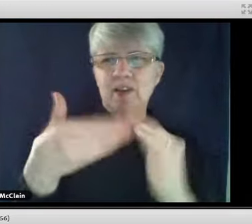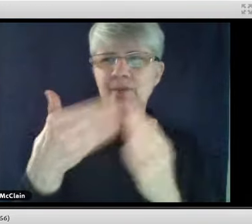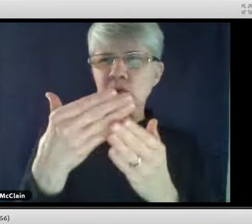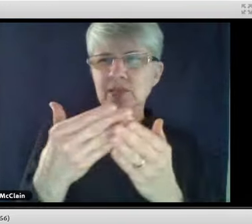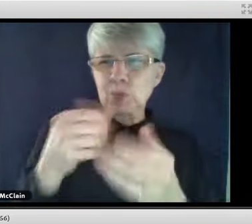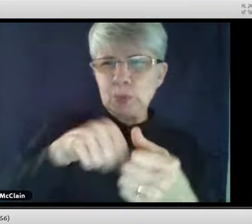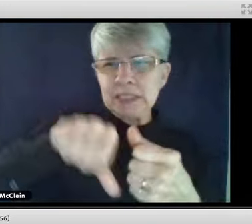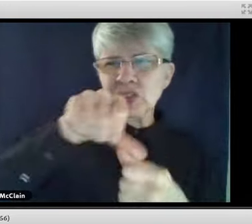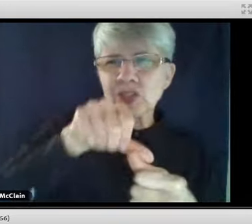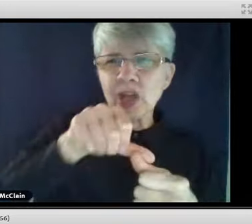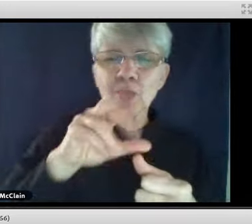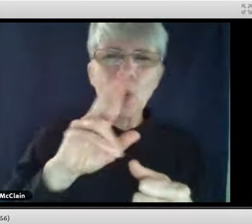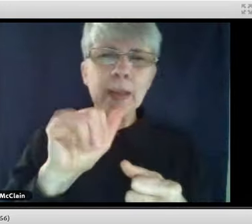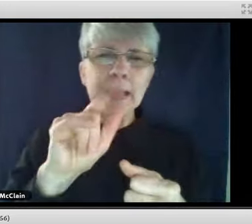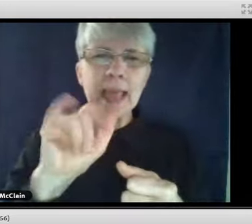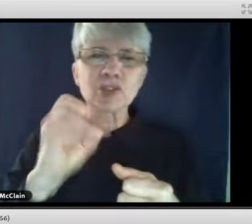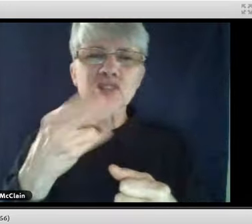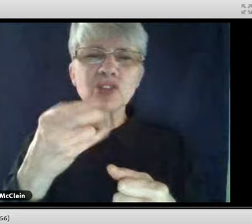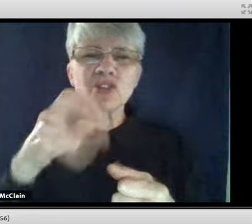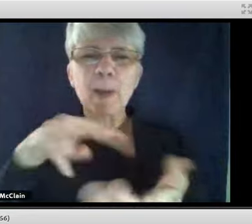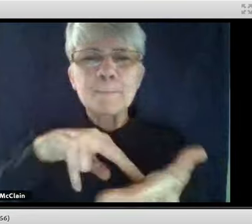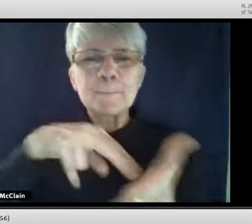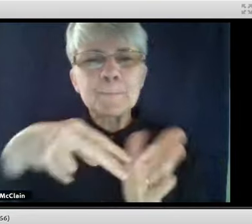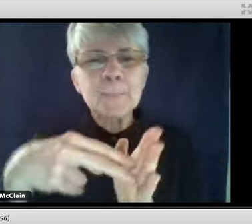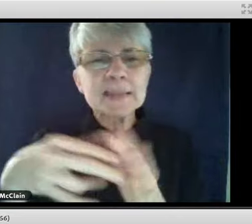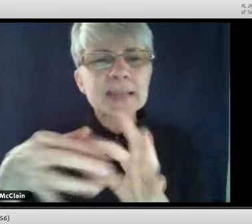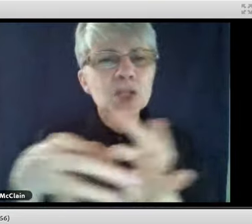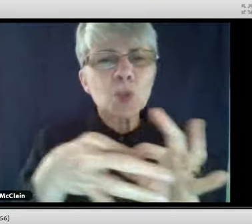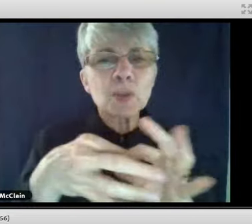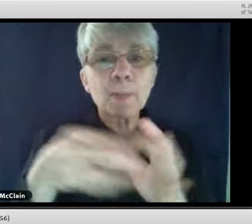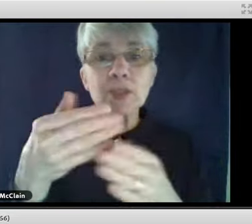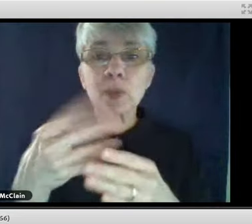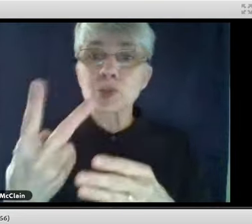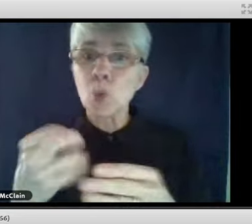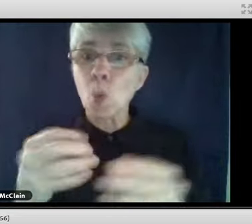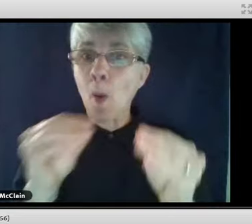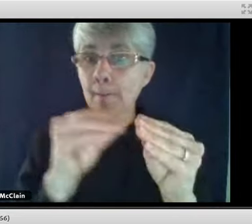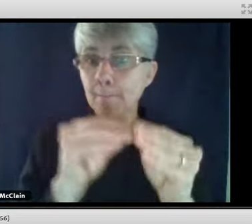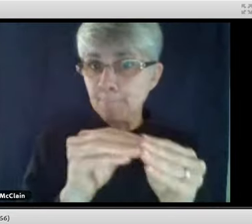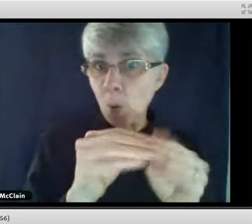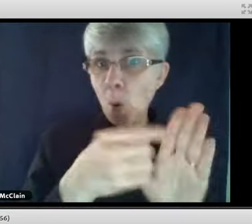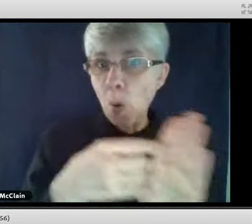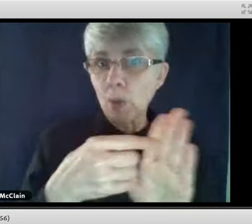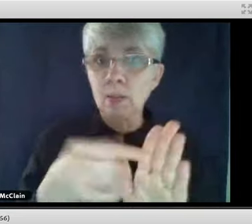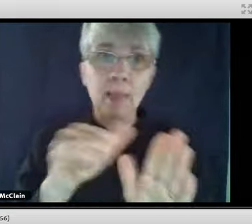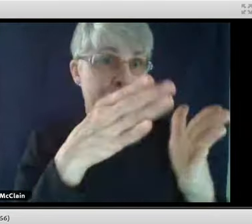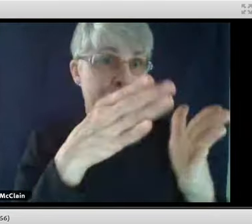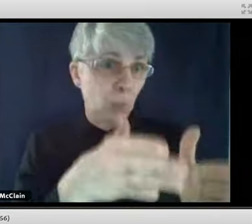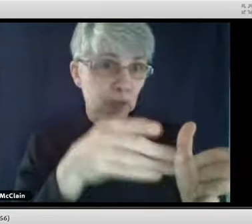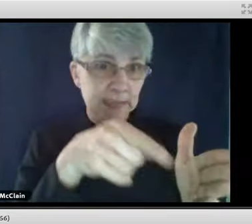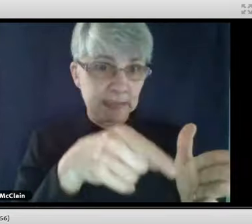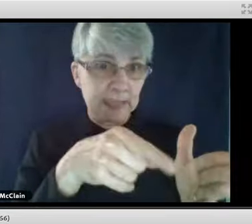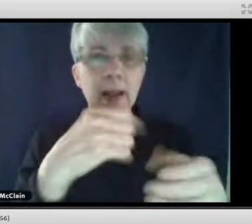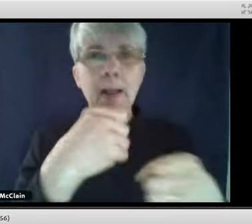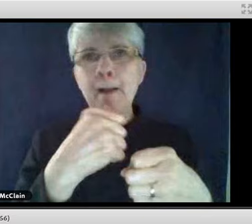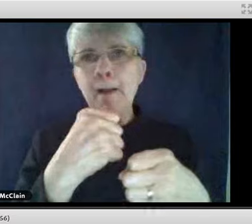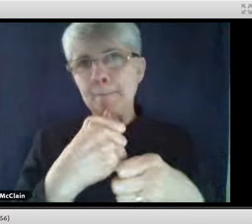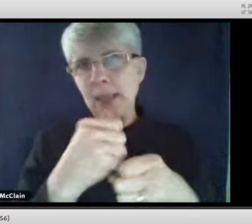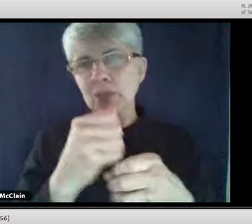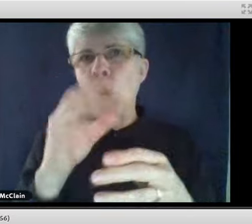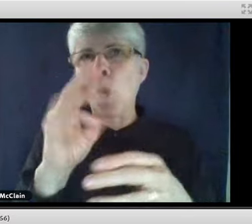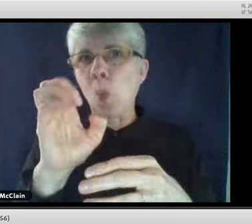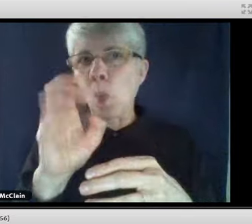So a relationship is defined as an association between two or more entities. So a person, for example, creates a work. A